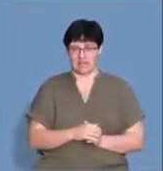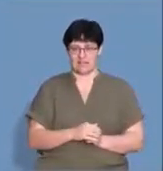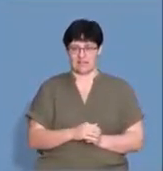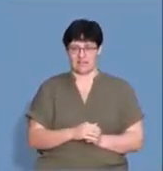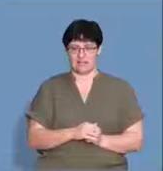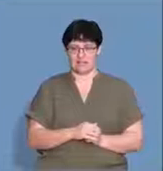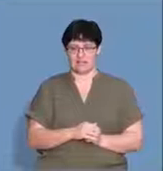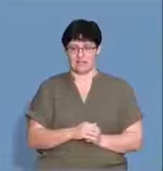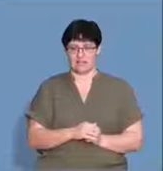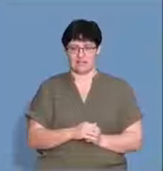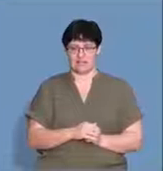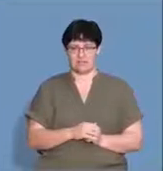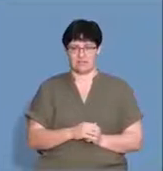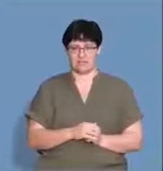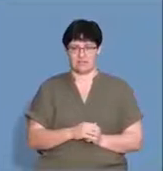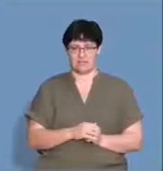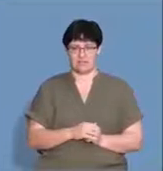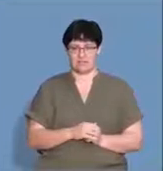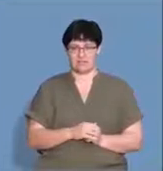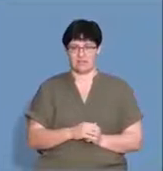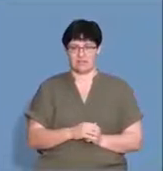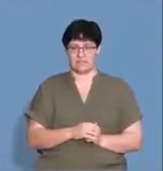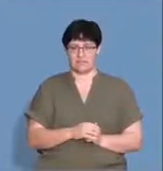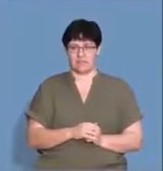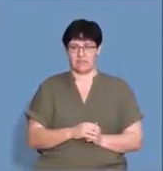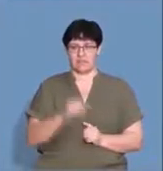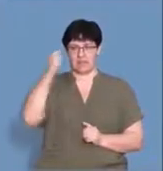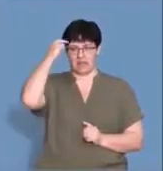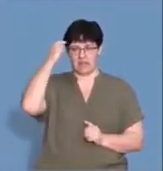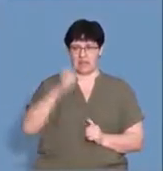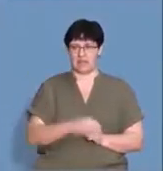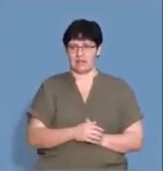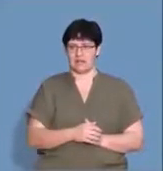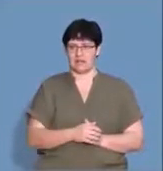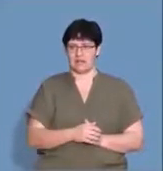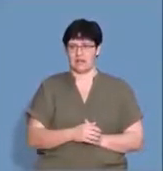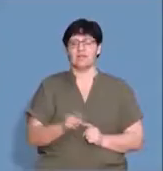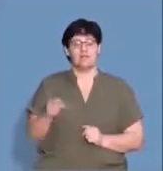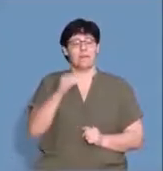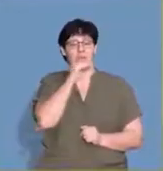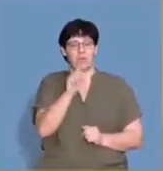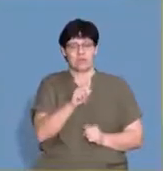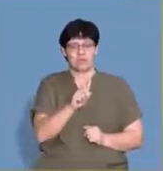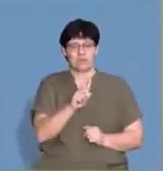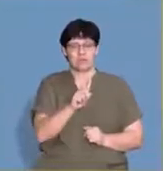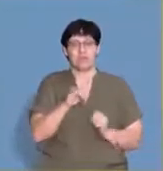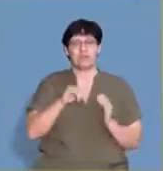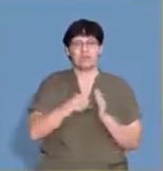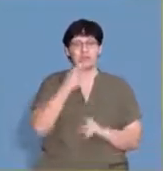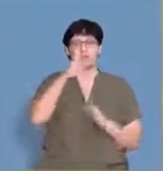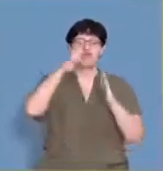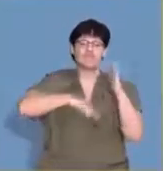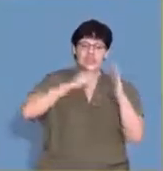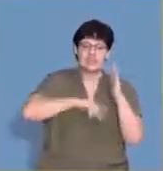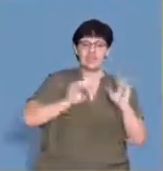correct answer. And I think that what it comes down to is just reading